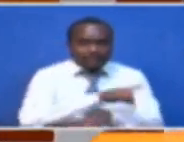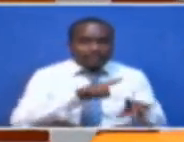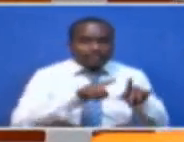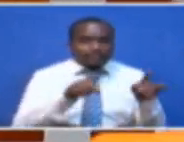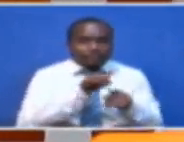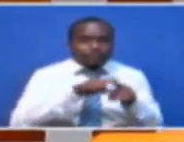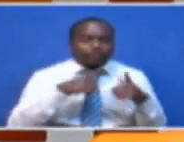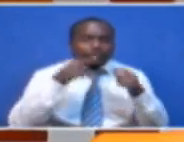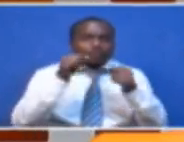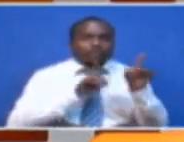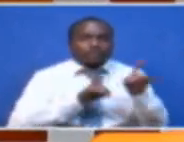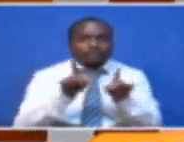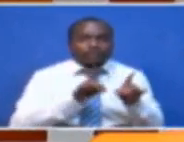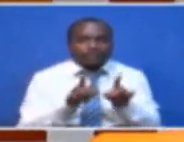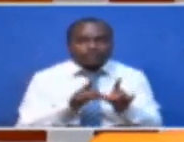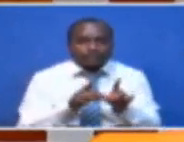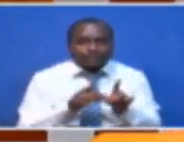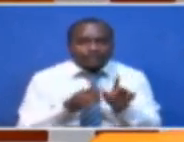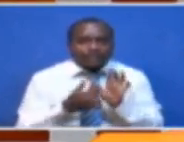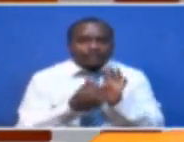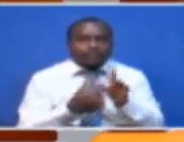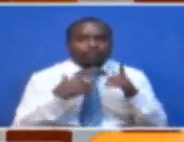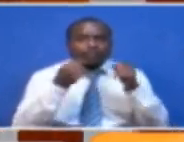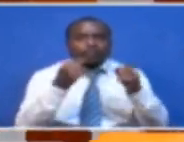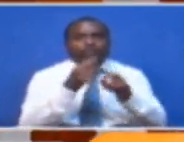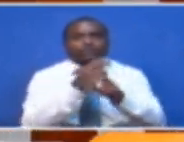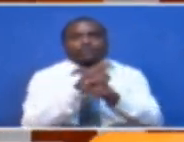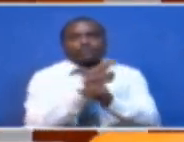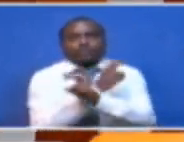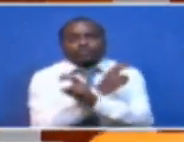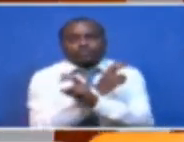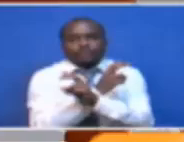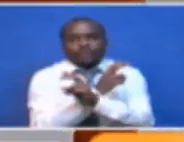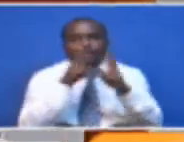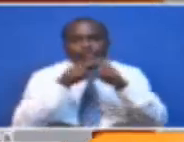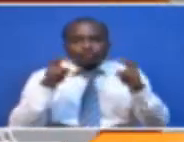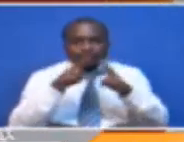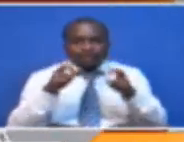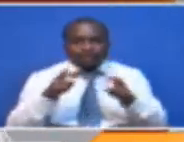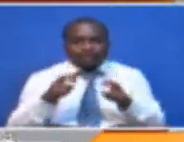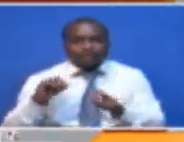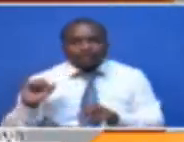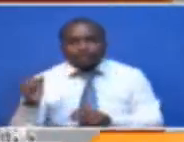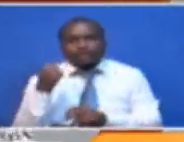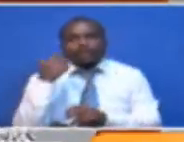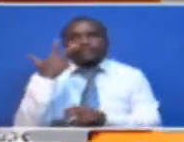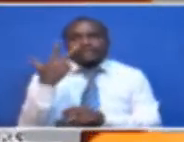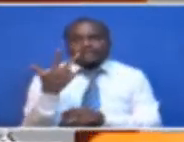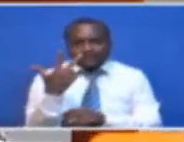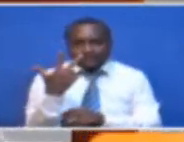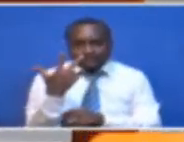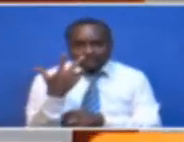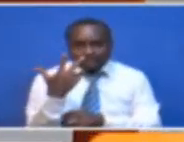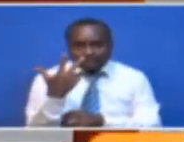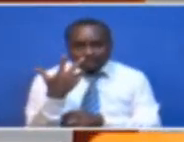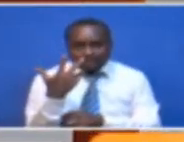on safari, like when traveling to Arusha, we wake up at 3. We go to Kabarnet in Gardens at 3 a.m.